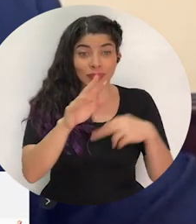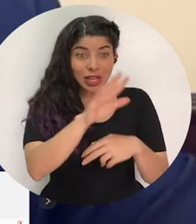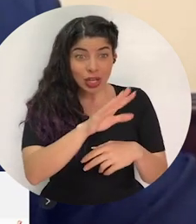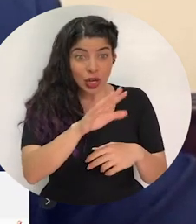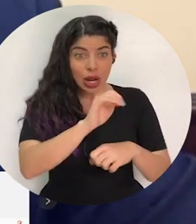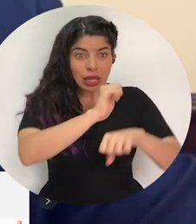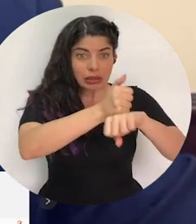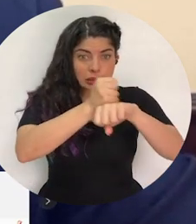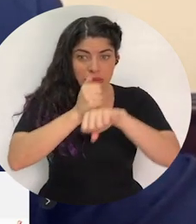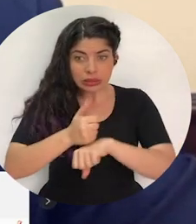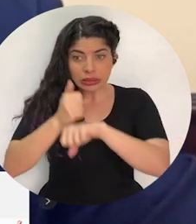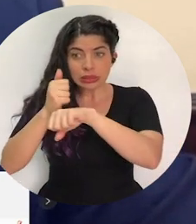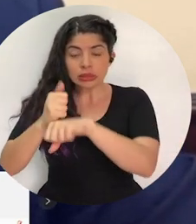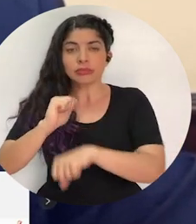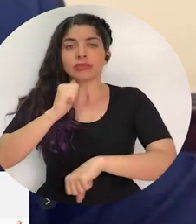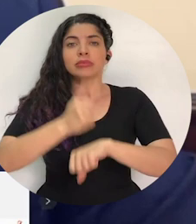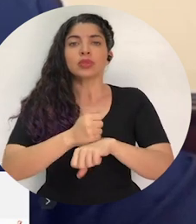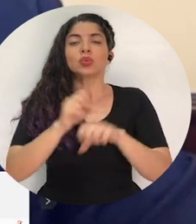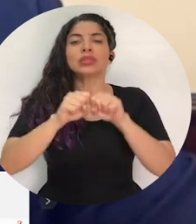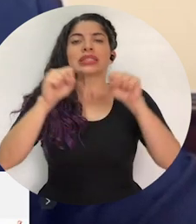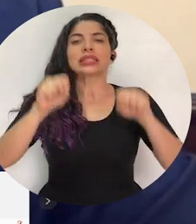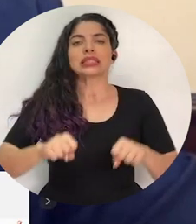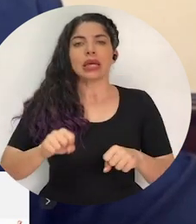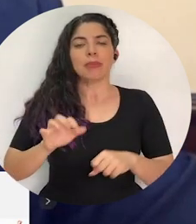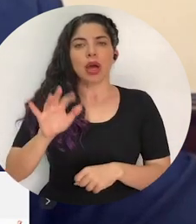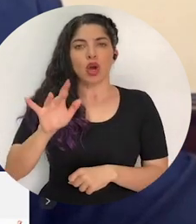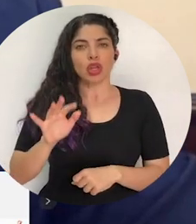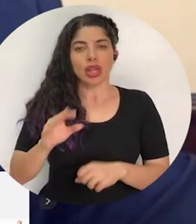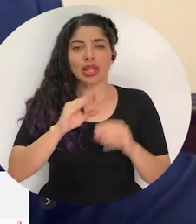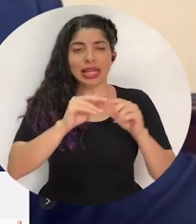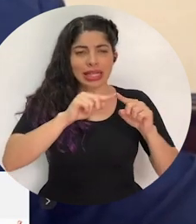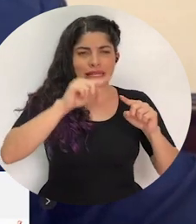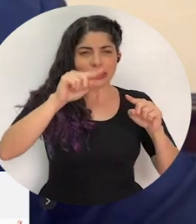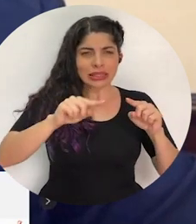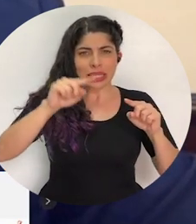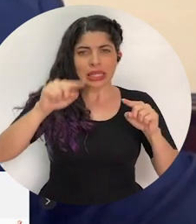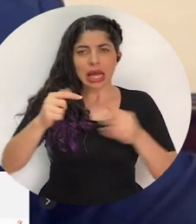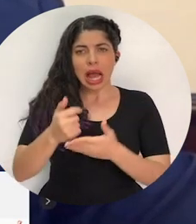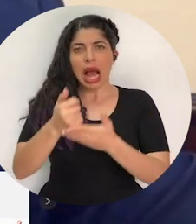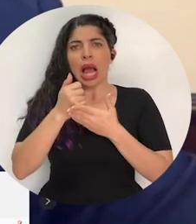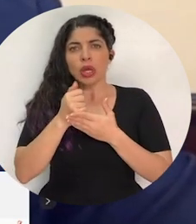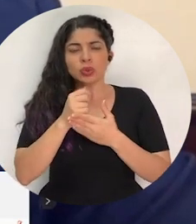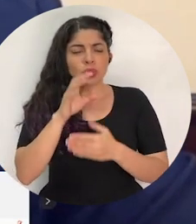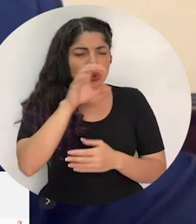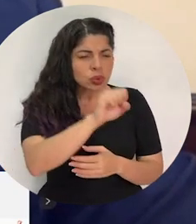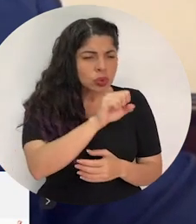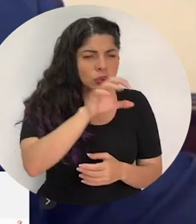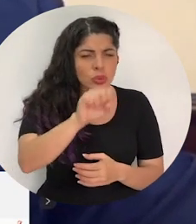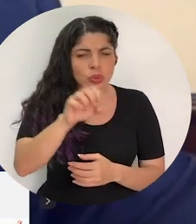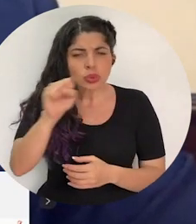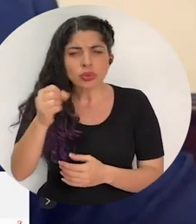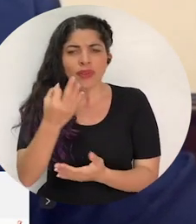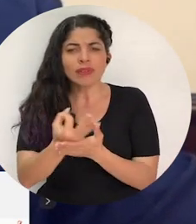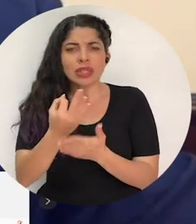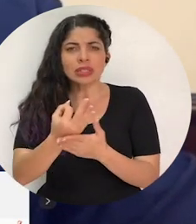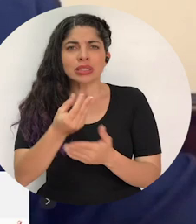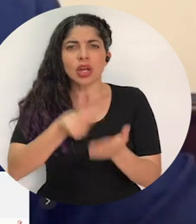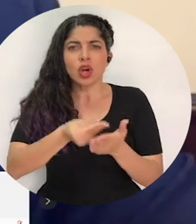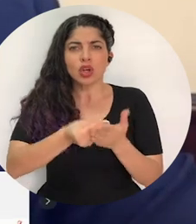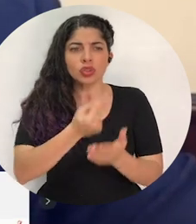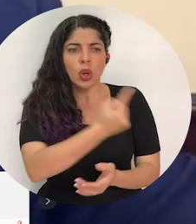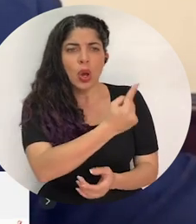will establish an accounting system and a registry of statistics to identify the fiscal cost of the